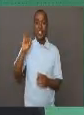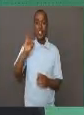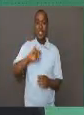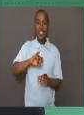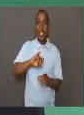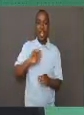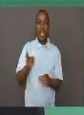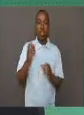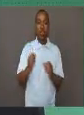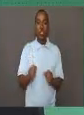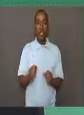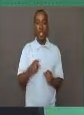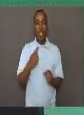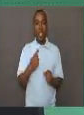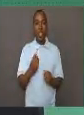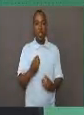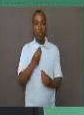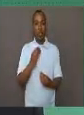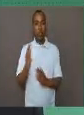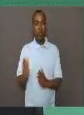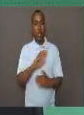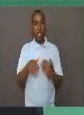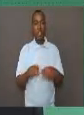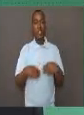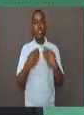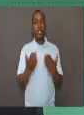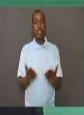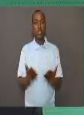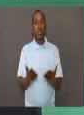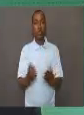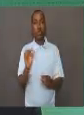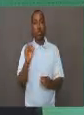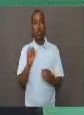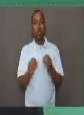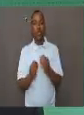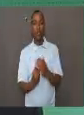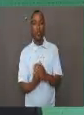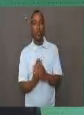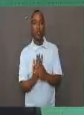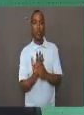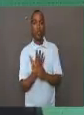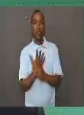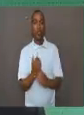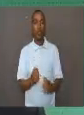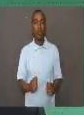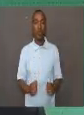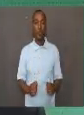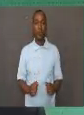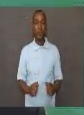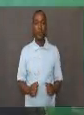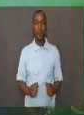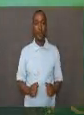that provide the bacteria with the material needed to grow and reproduce.